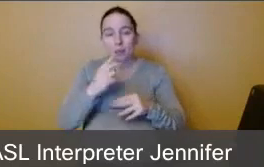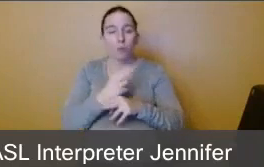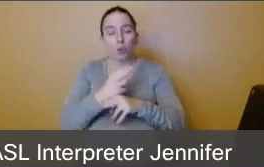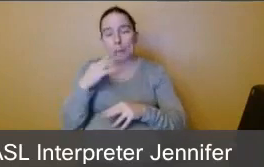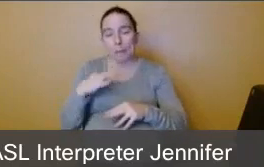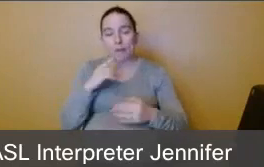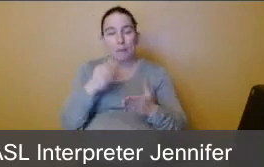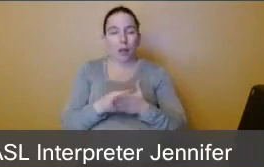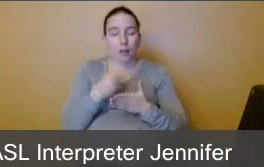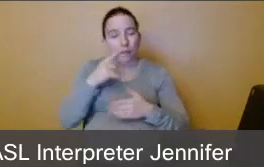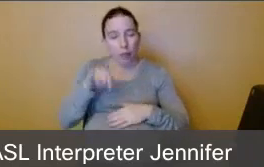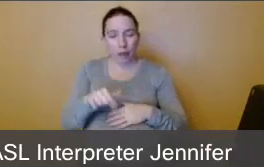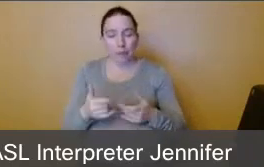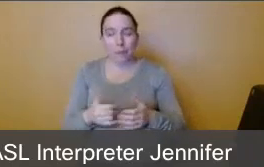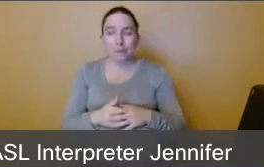we're receiving.